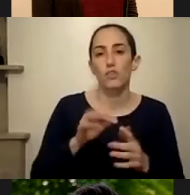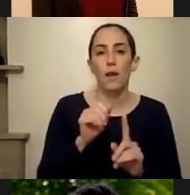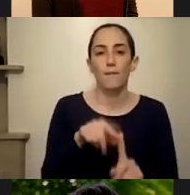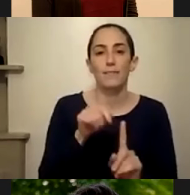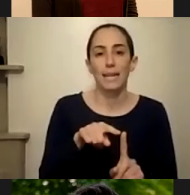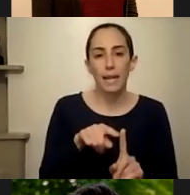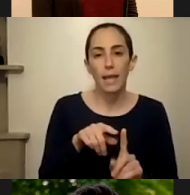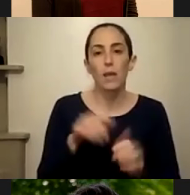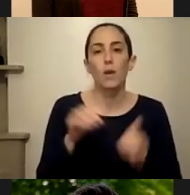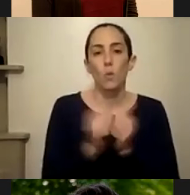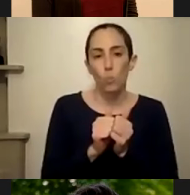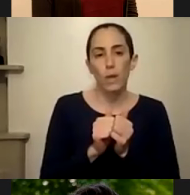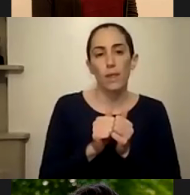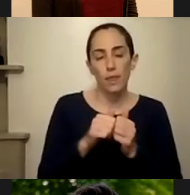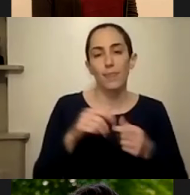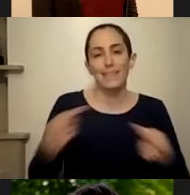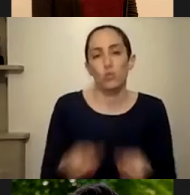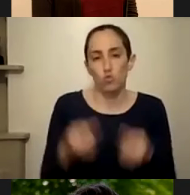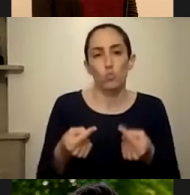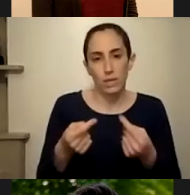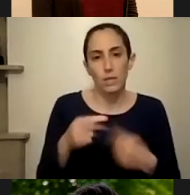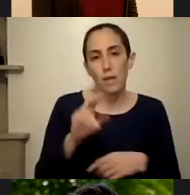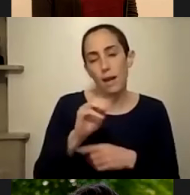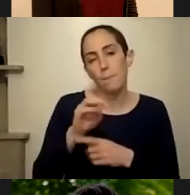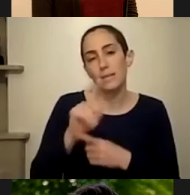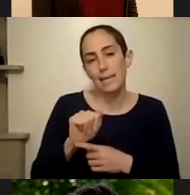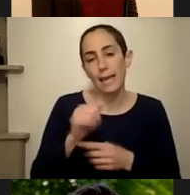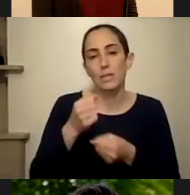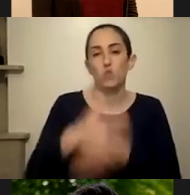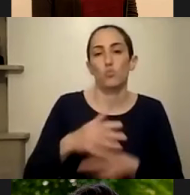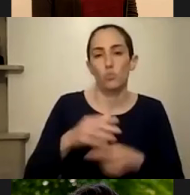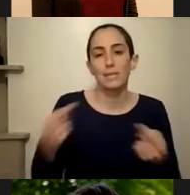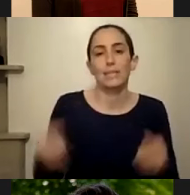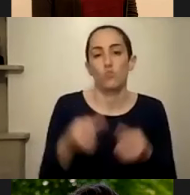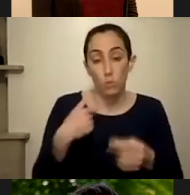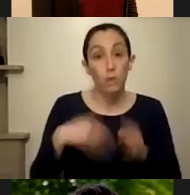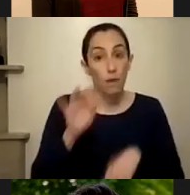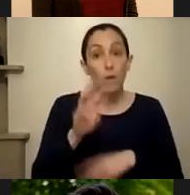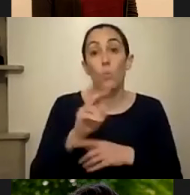injury. And we actually found this Wnt signaling has been strongly activated